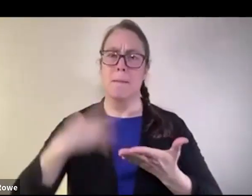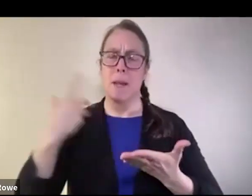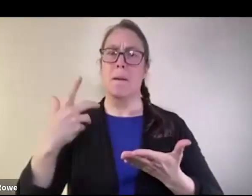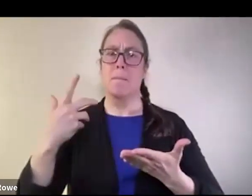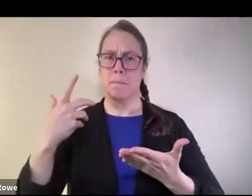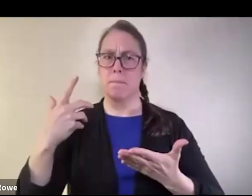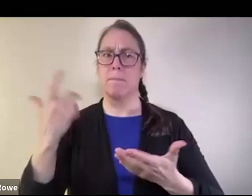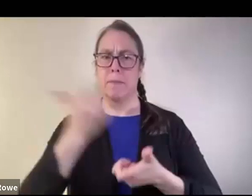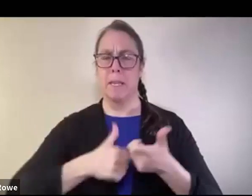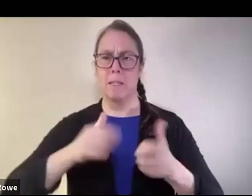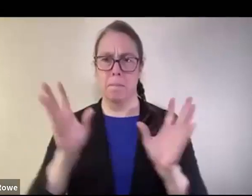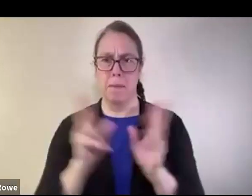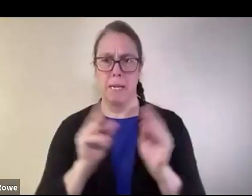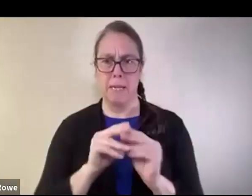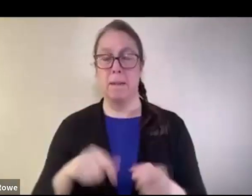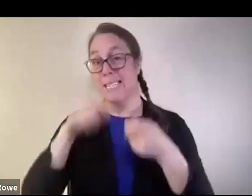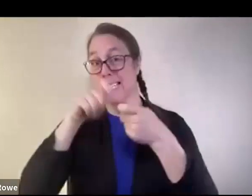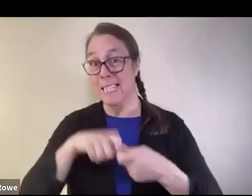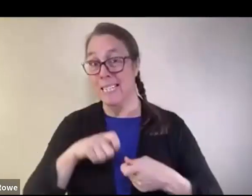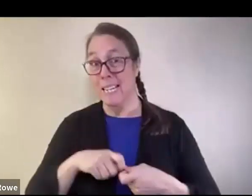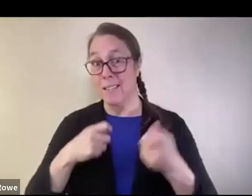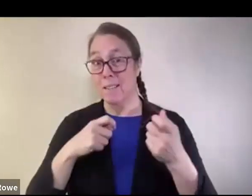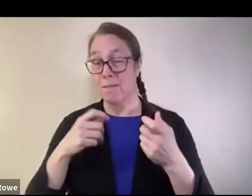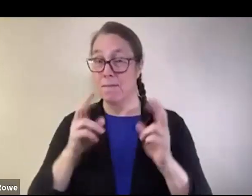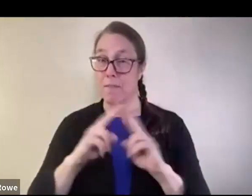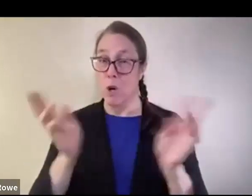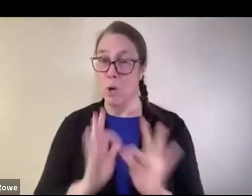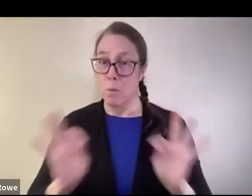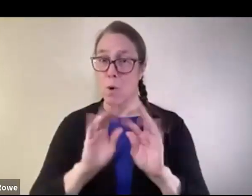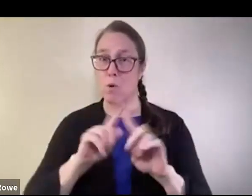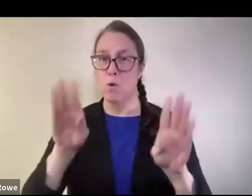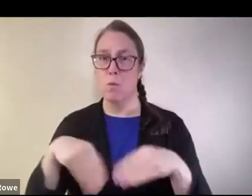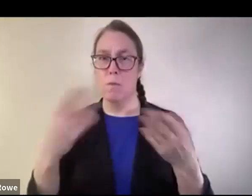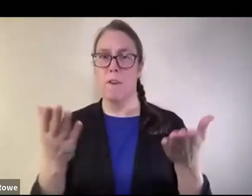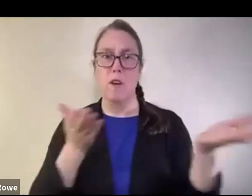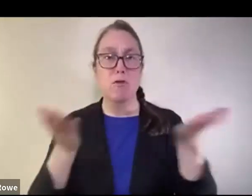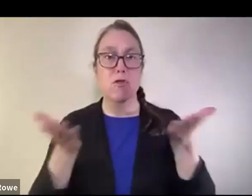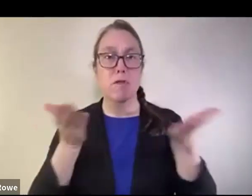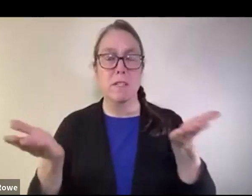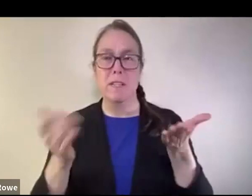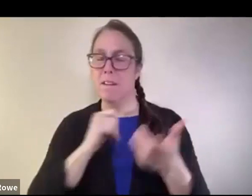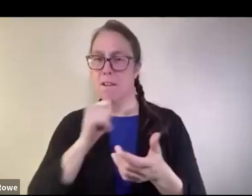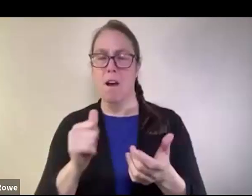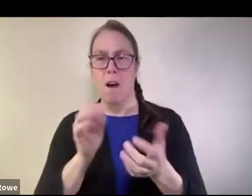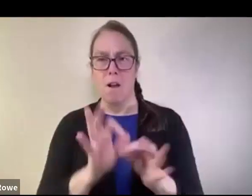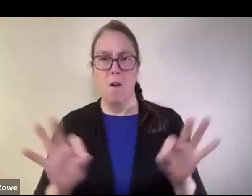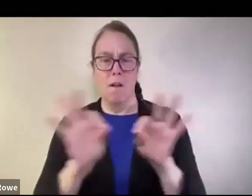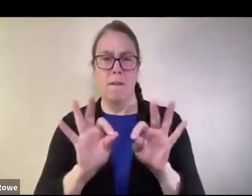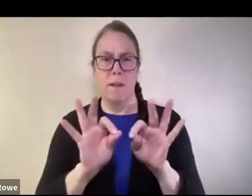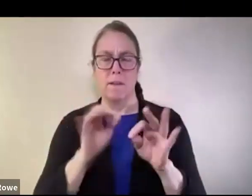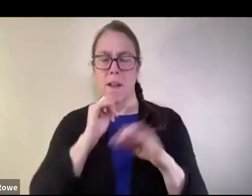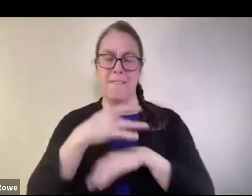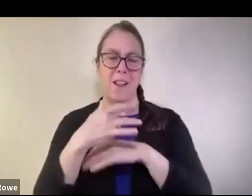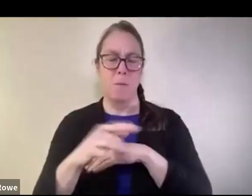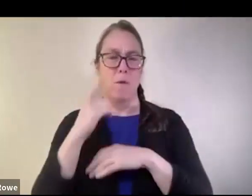meetings. Details important to provide services are not relevant in a timely